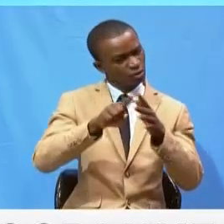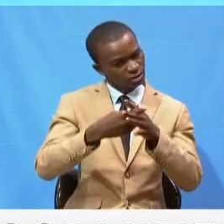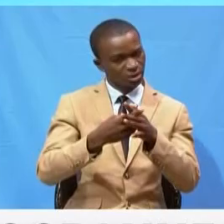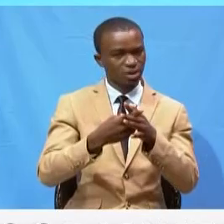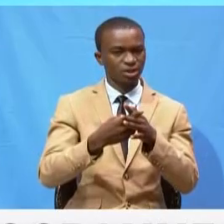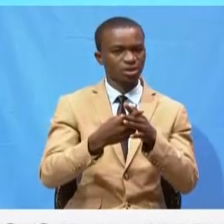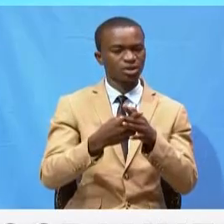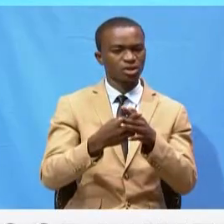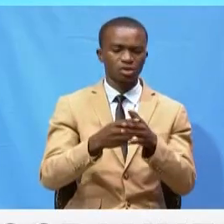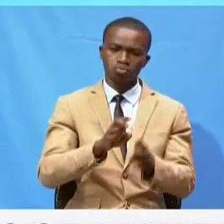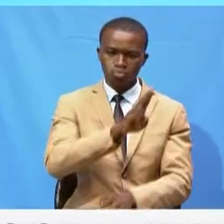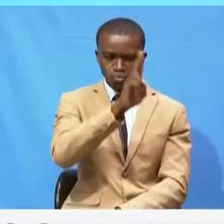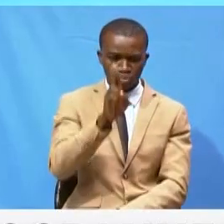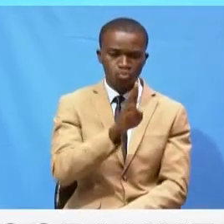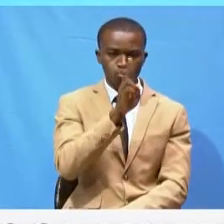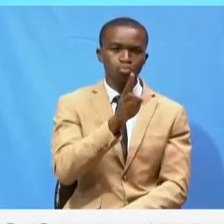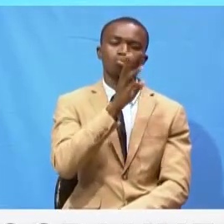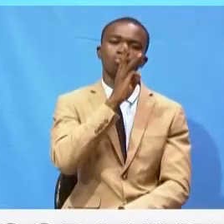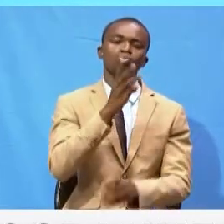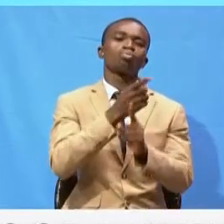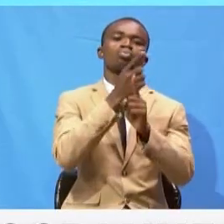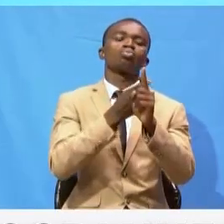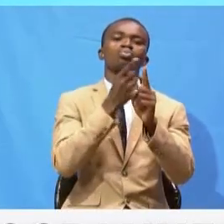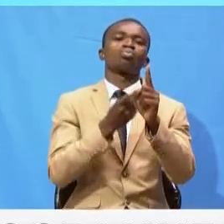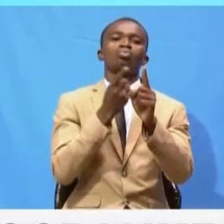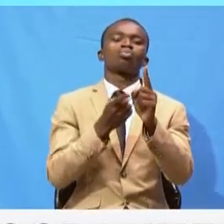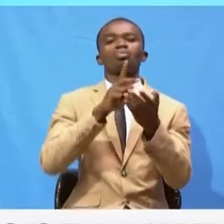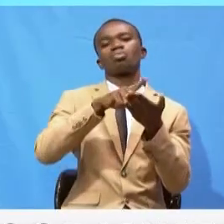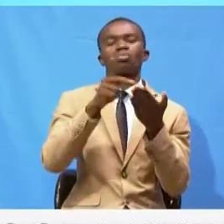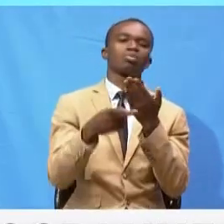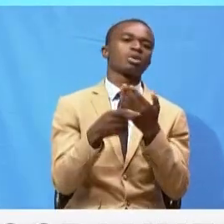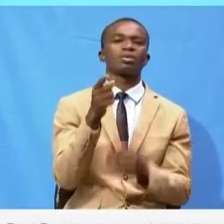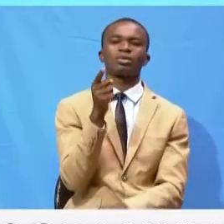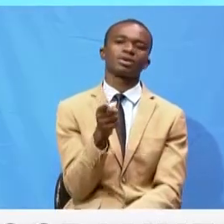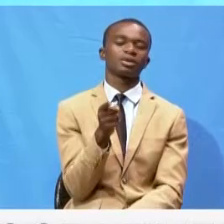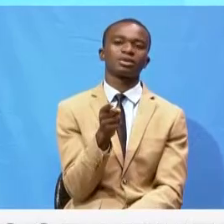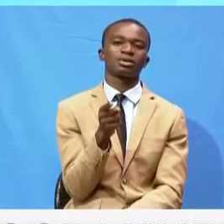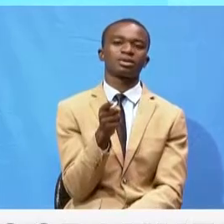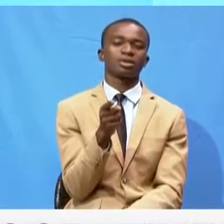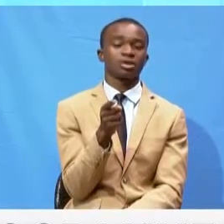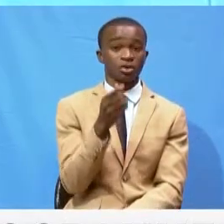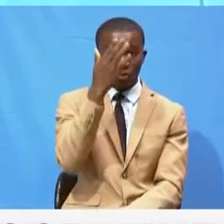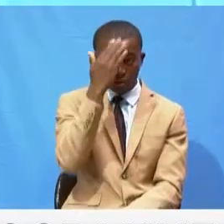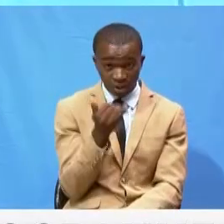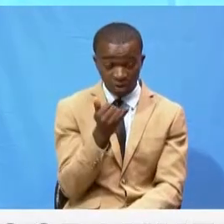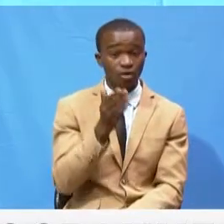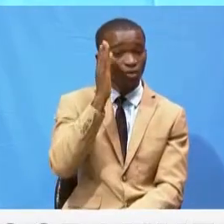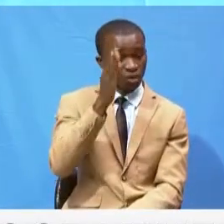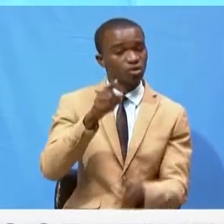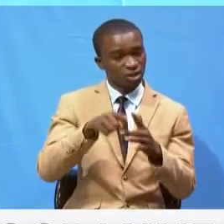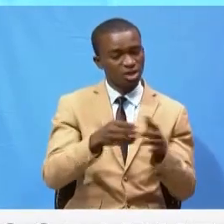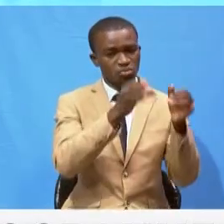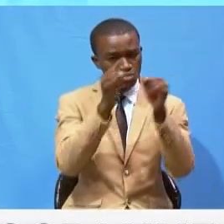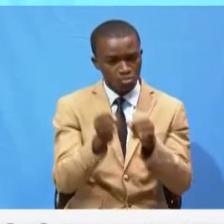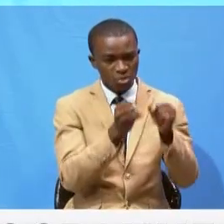Food Security Pack, FSP, under the planned emergency wetlands component to be implemented in